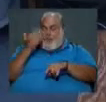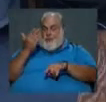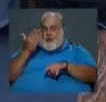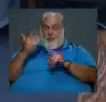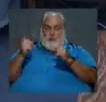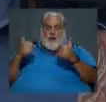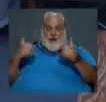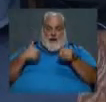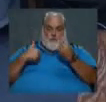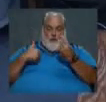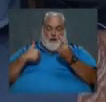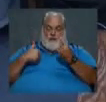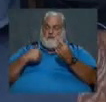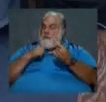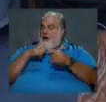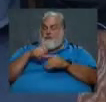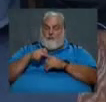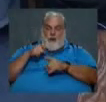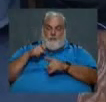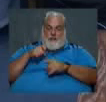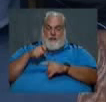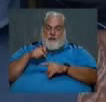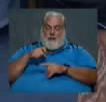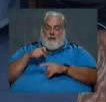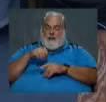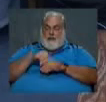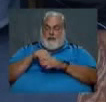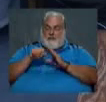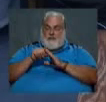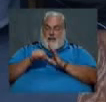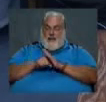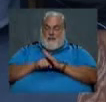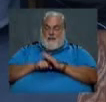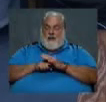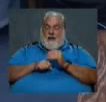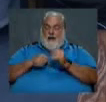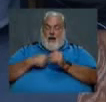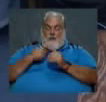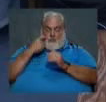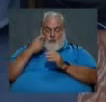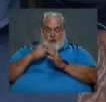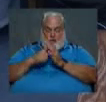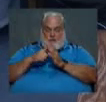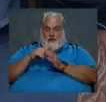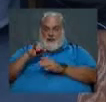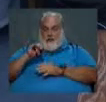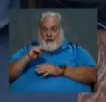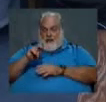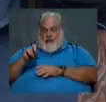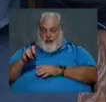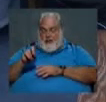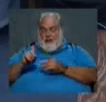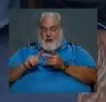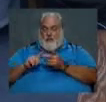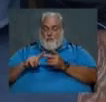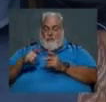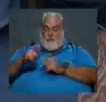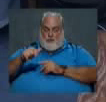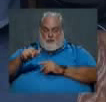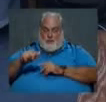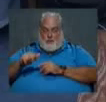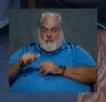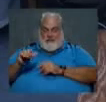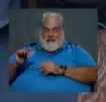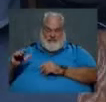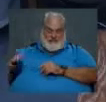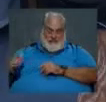out-of-state plate. I've noticed in Indiana, one of the neighbors has noticed one from Georgia, which seems kind of fictitious